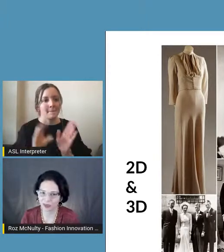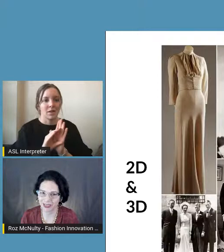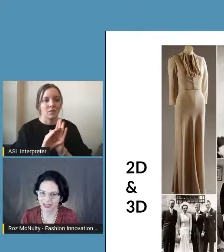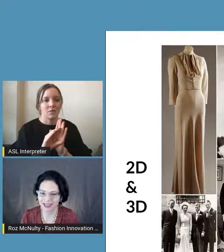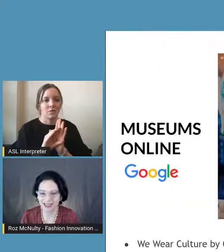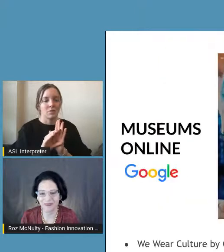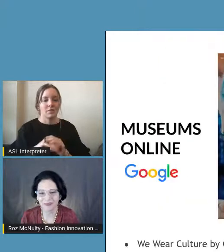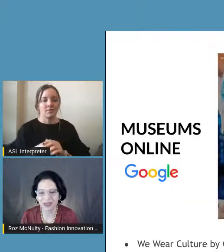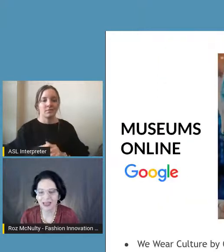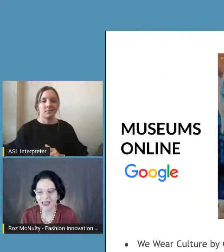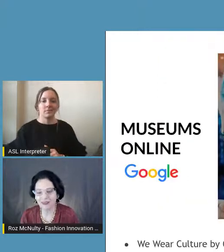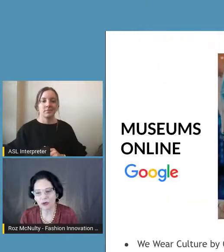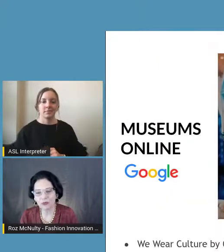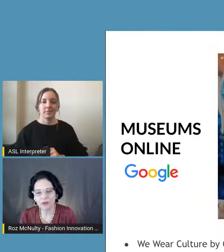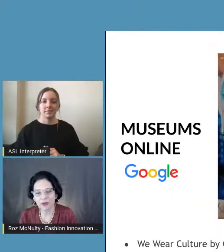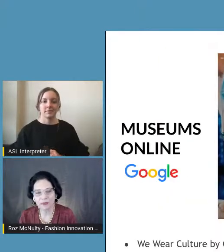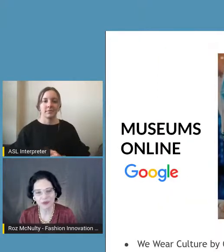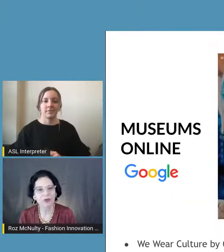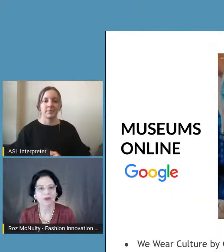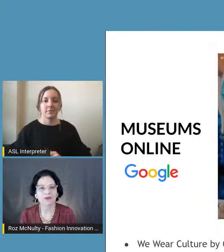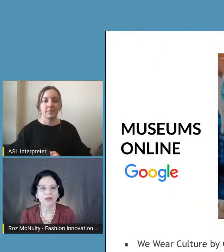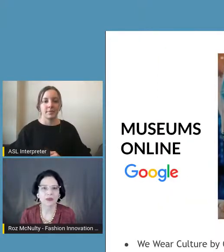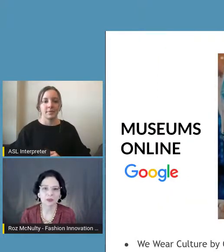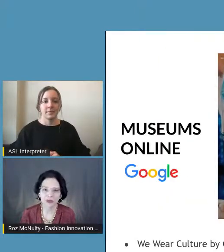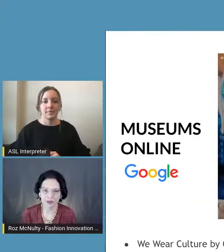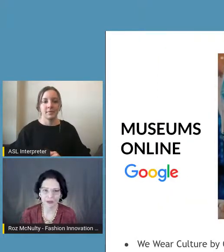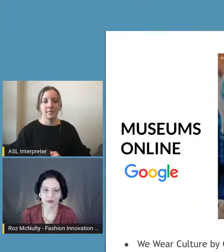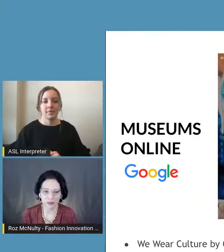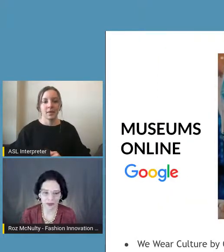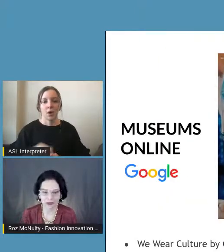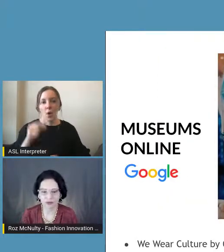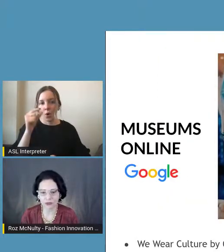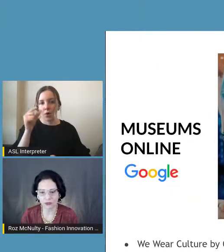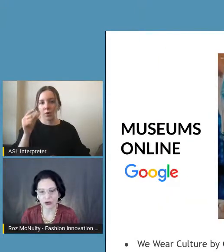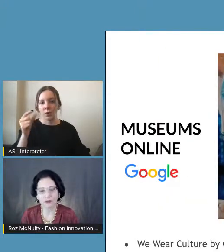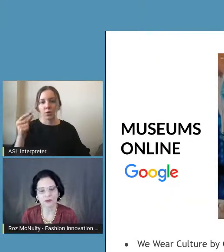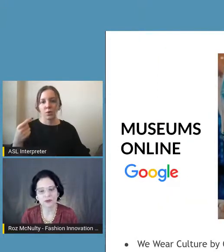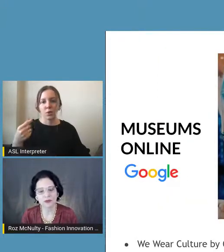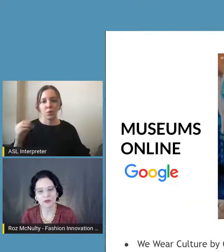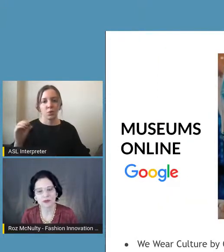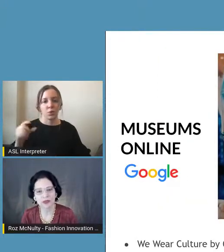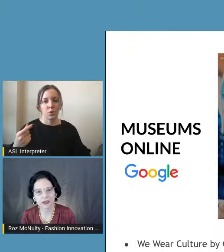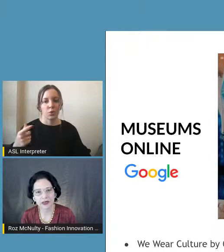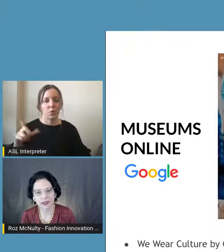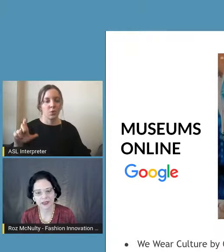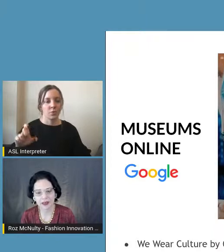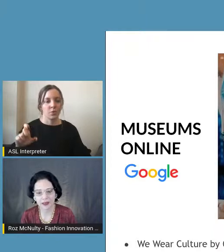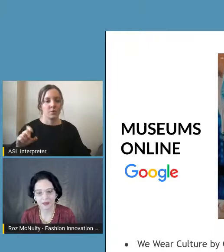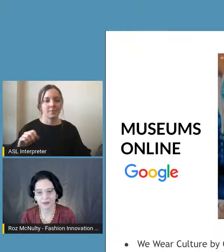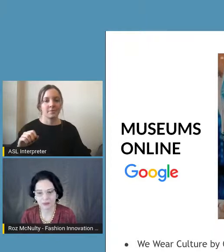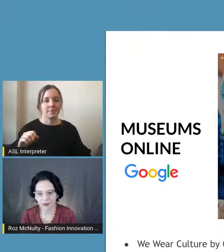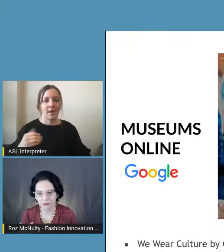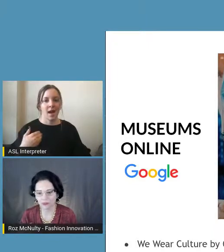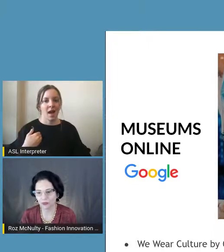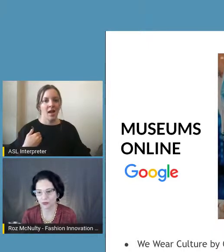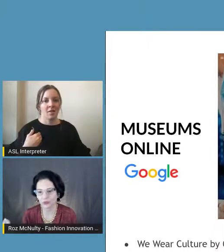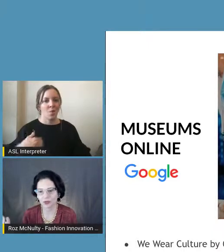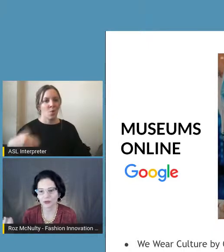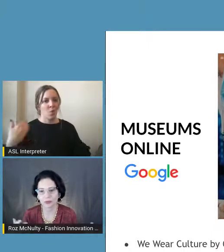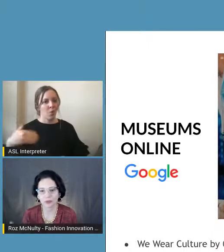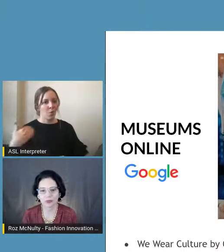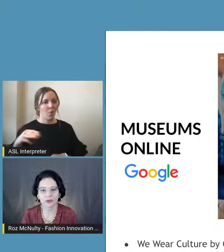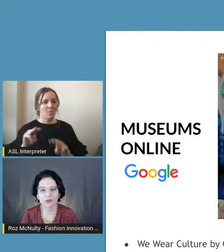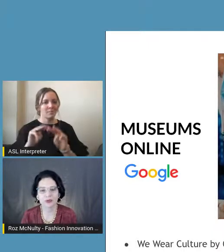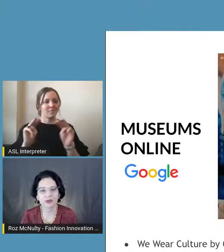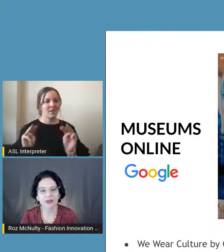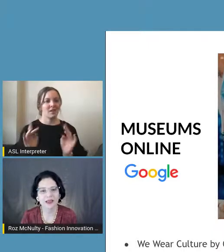the 3D. So Google has done a brilliant job of museums online. If you want